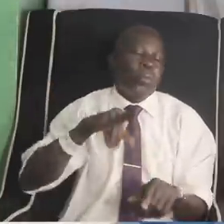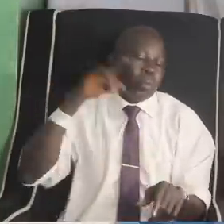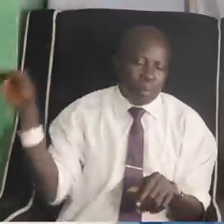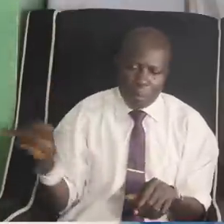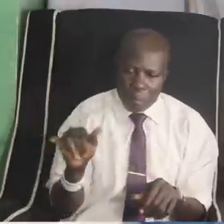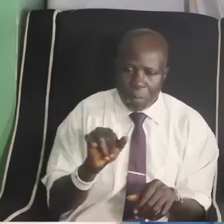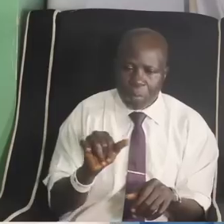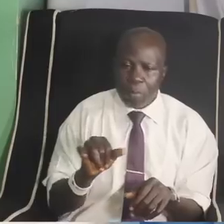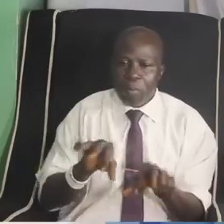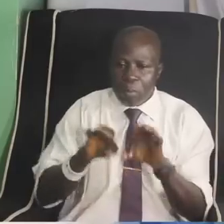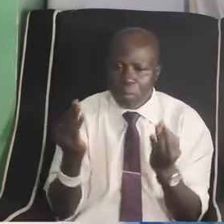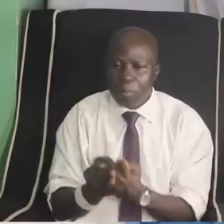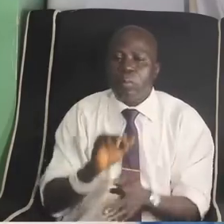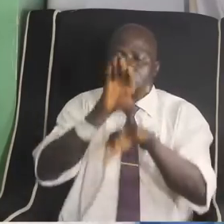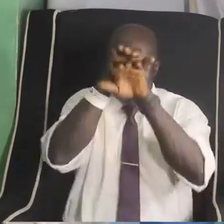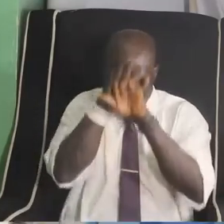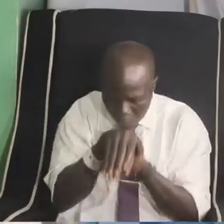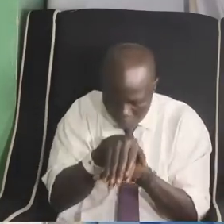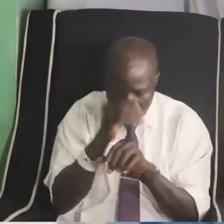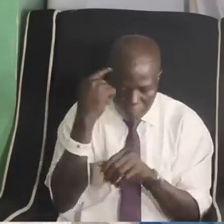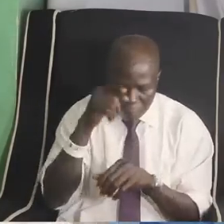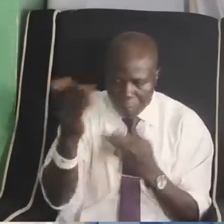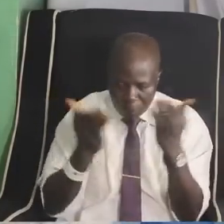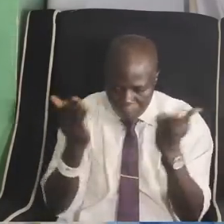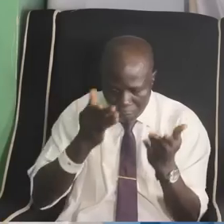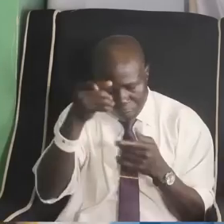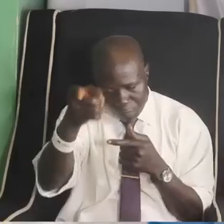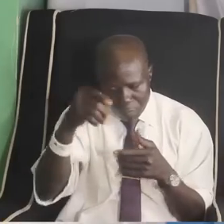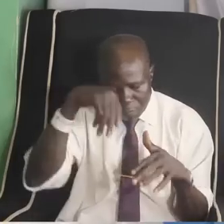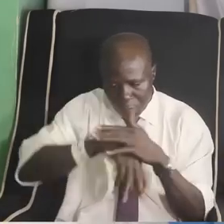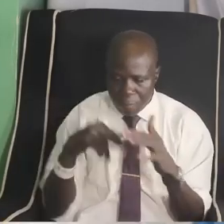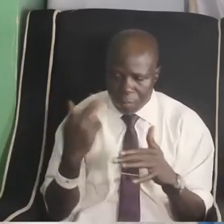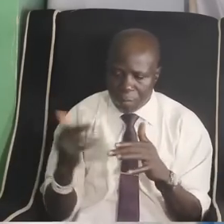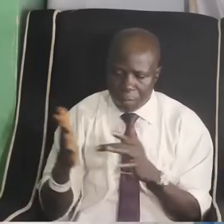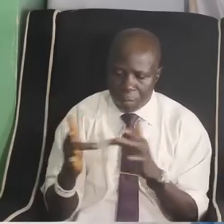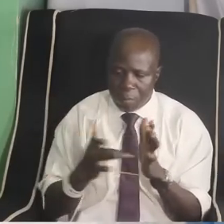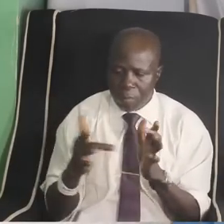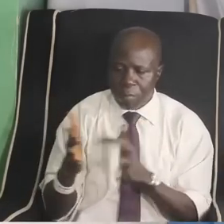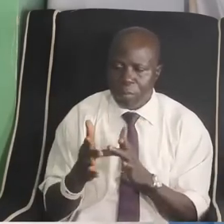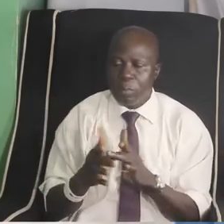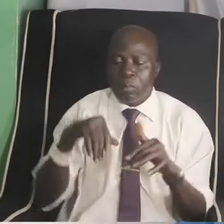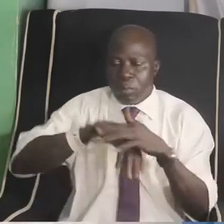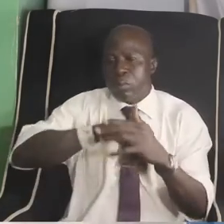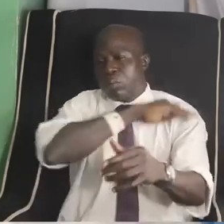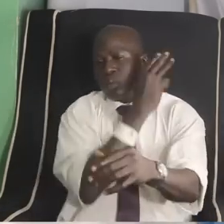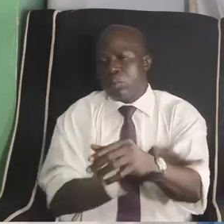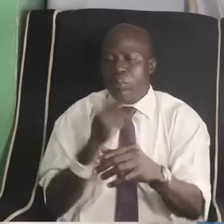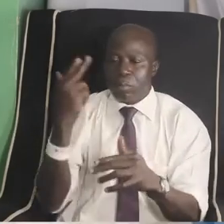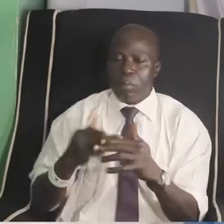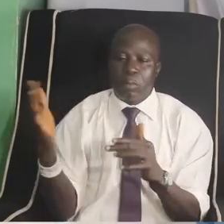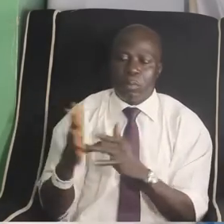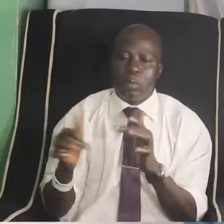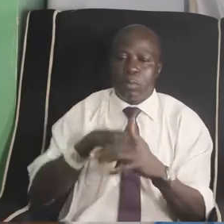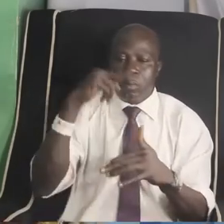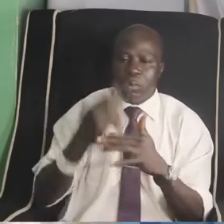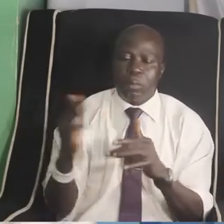re your sibling ku won ti o teri ba fun o bow down ele galabozo in the name of Jesus melu la malala zolo me la won bada